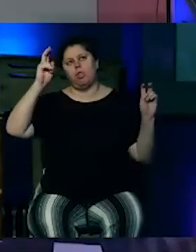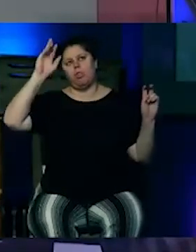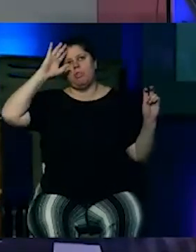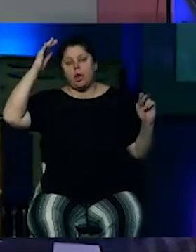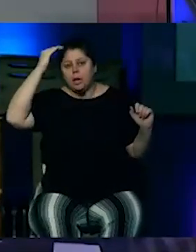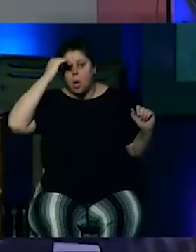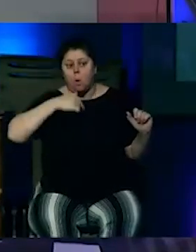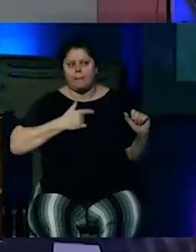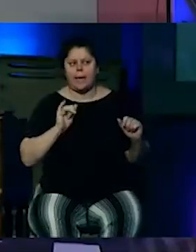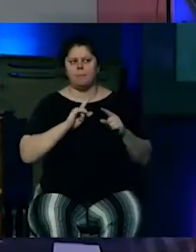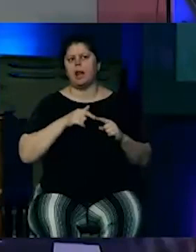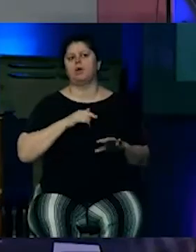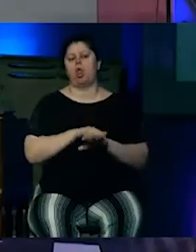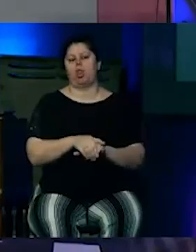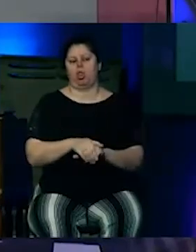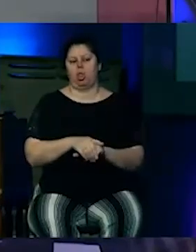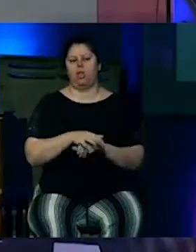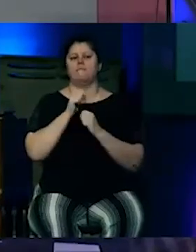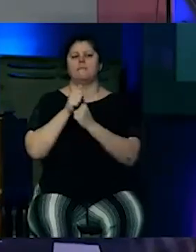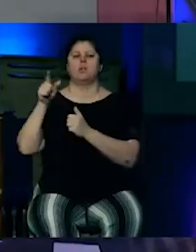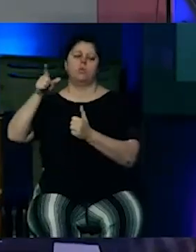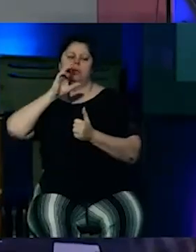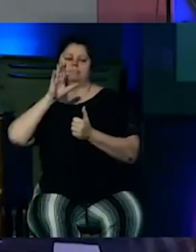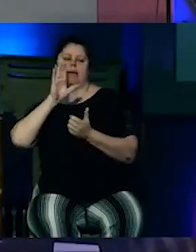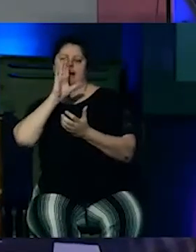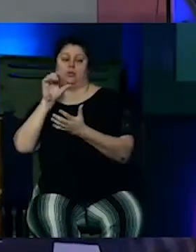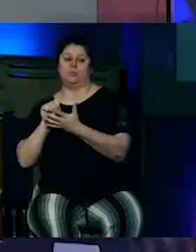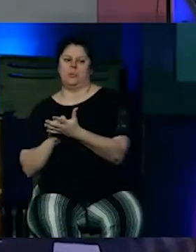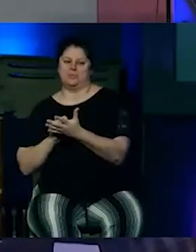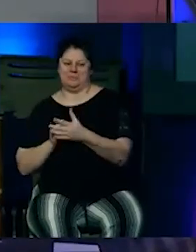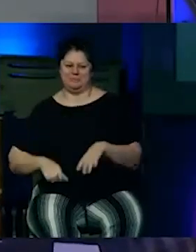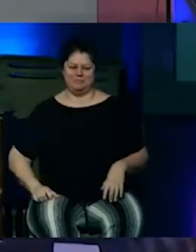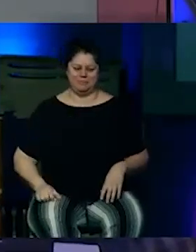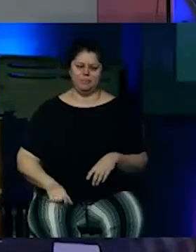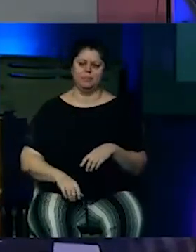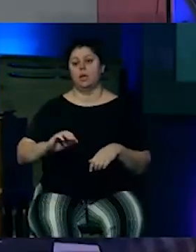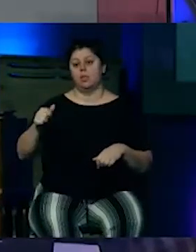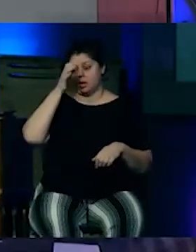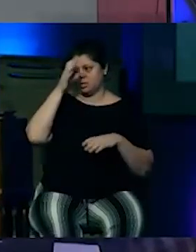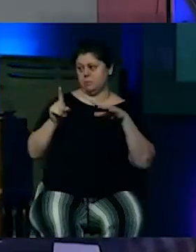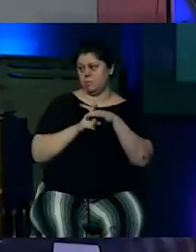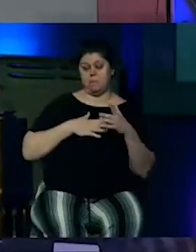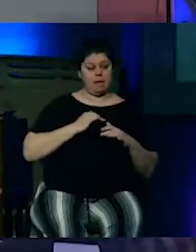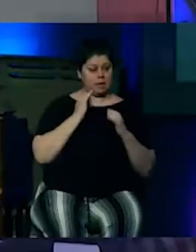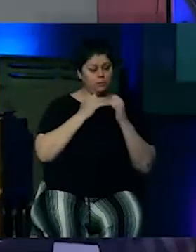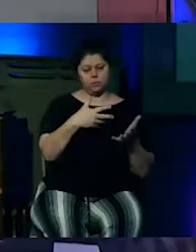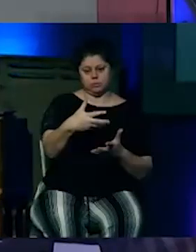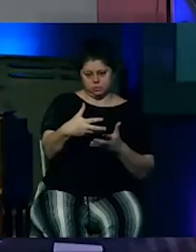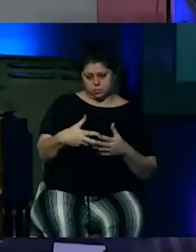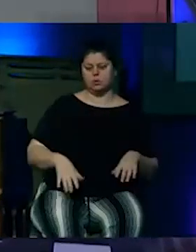like, act like I'm going to play by the heterosexual script. The other concept that came up in some of my interviews